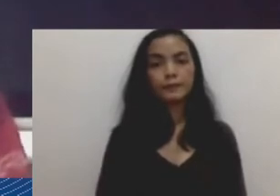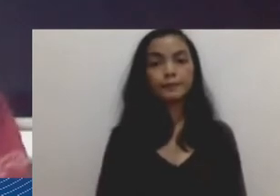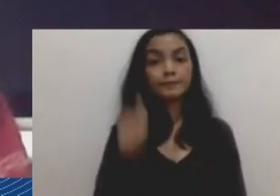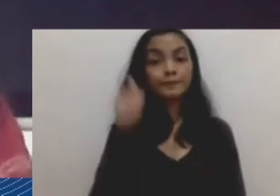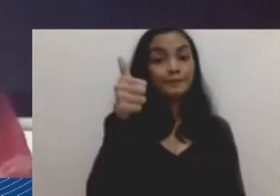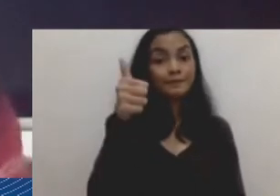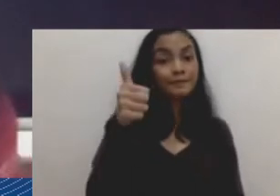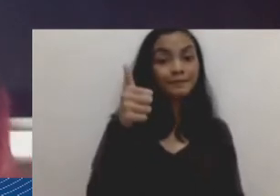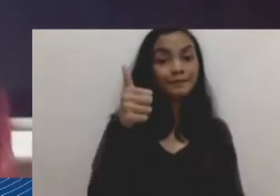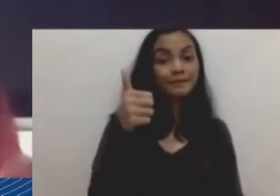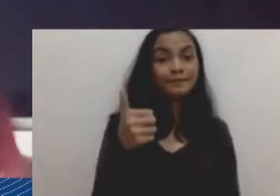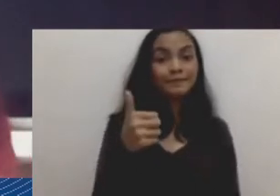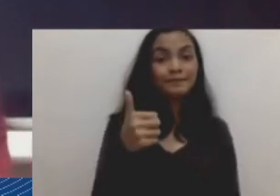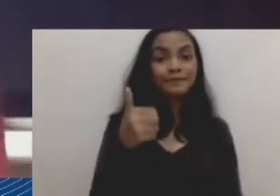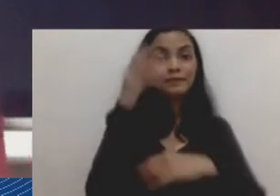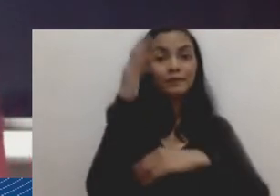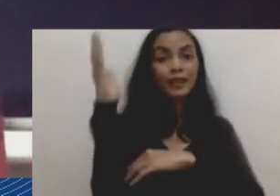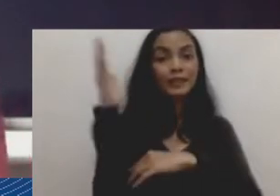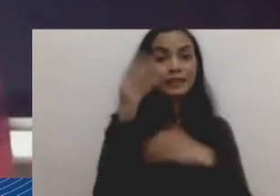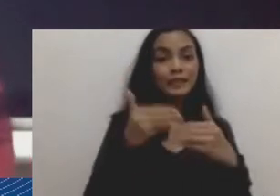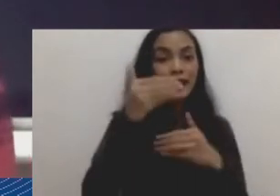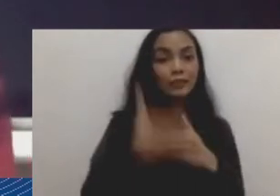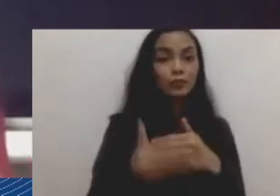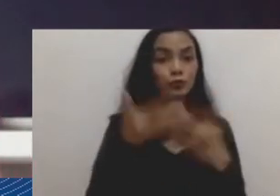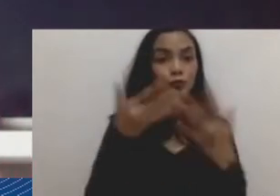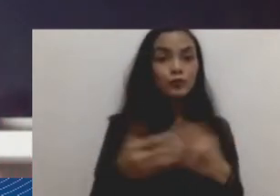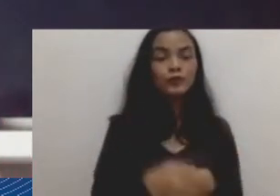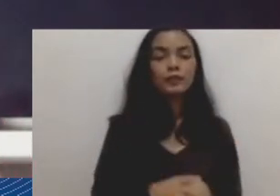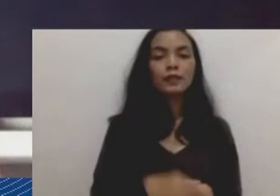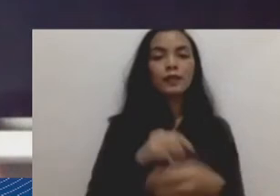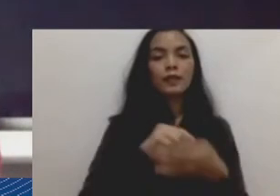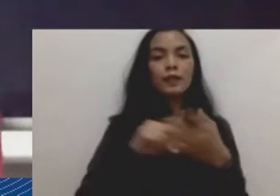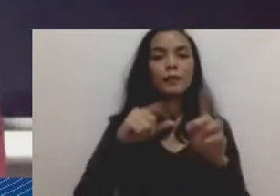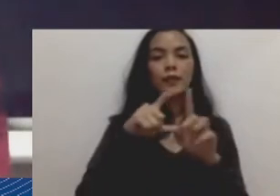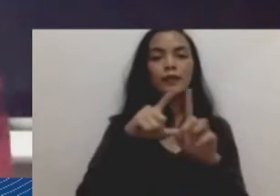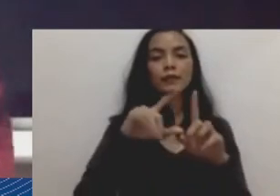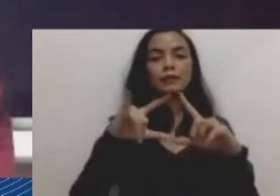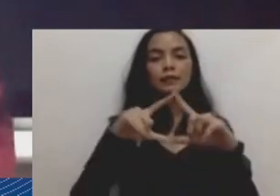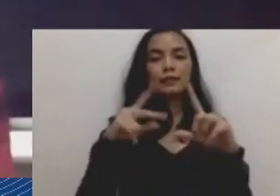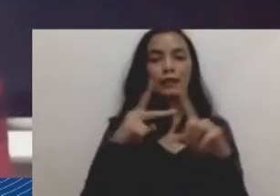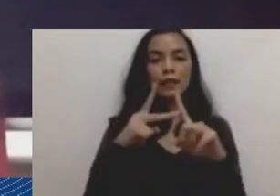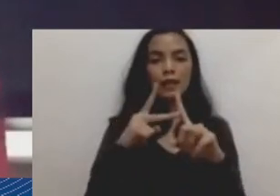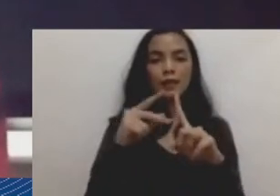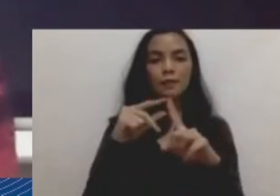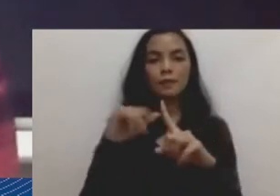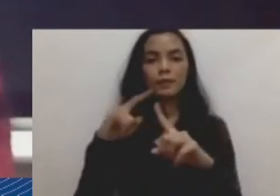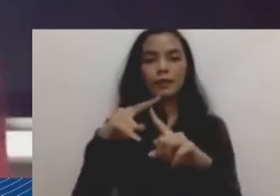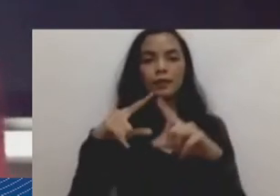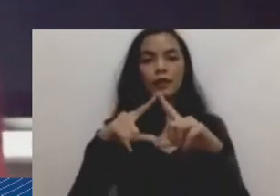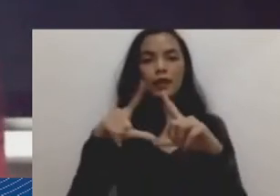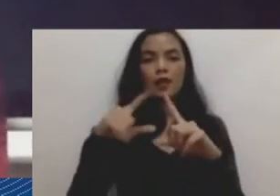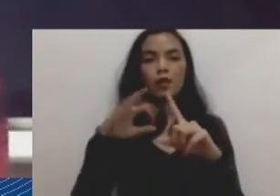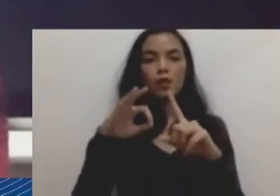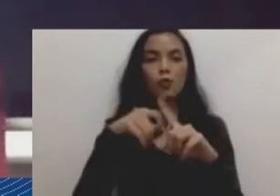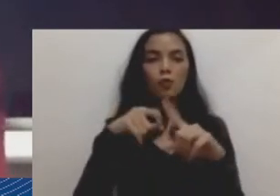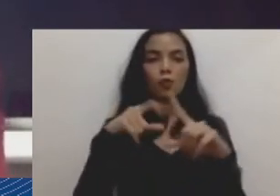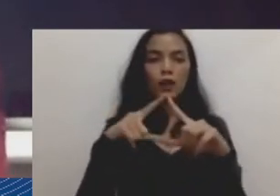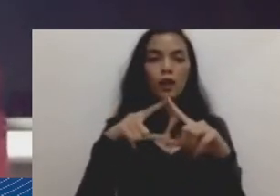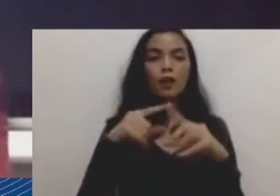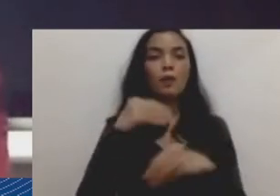Okay, for the next presentations, we have Ibu Dia Pitaloka, Women Caucus Chairpersons, House of